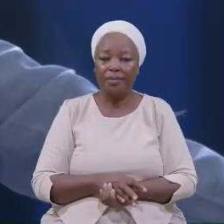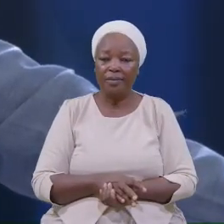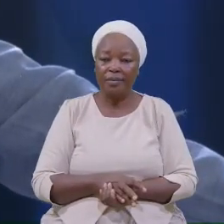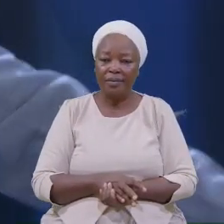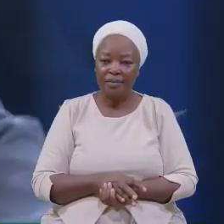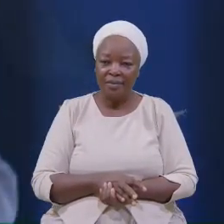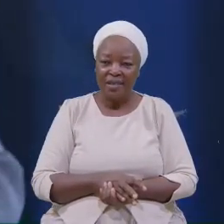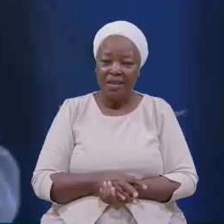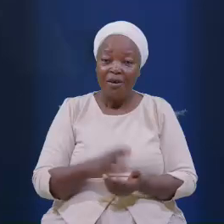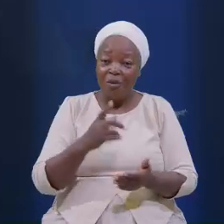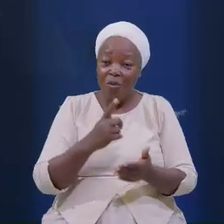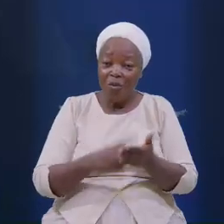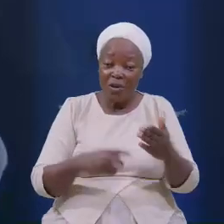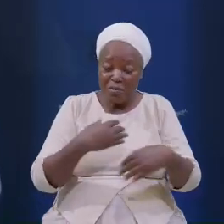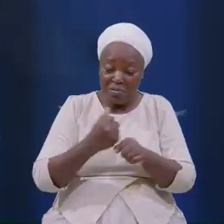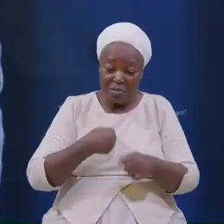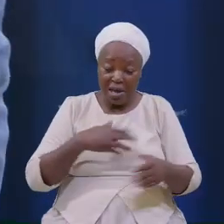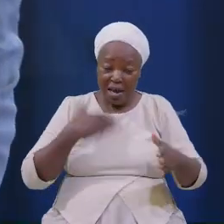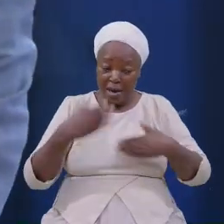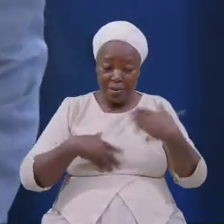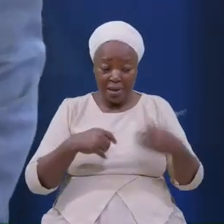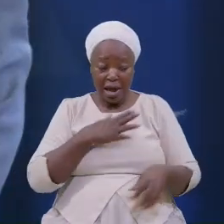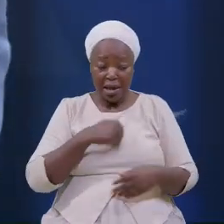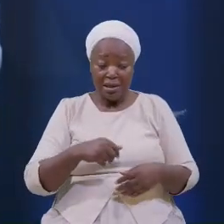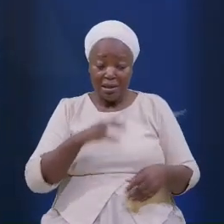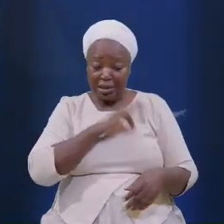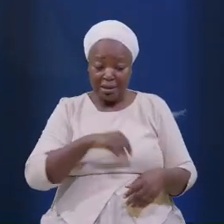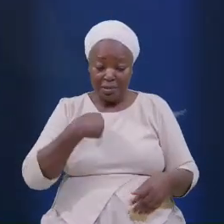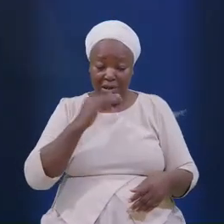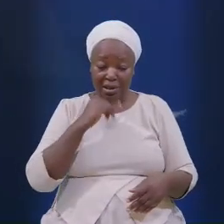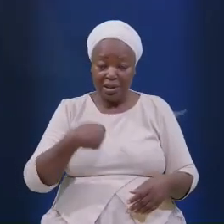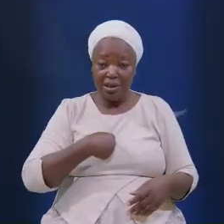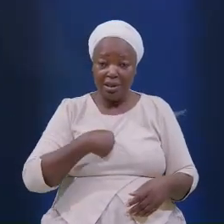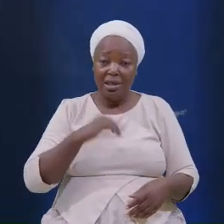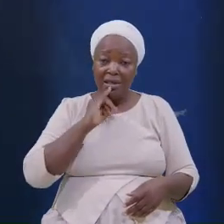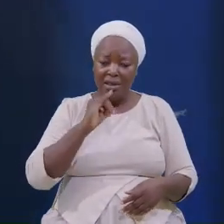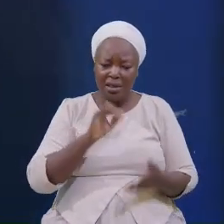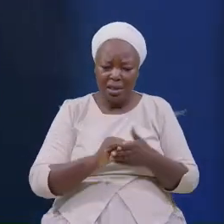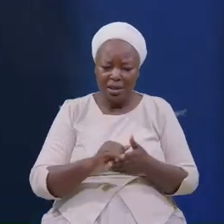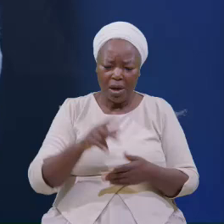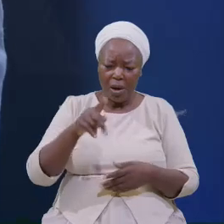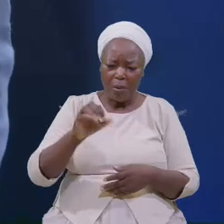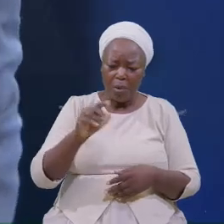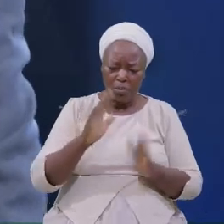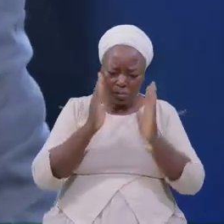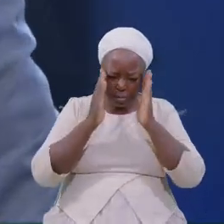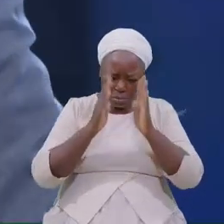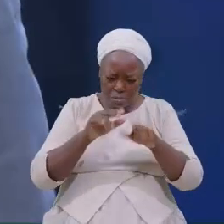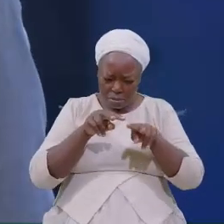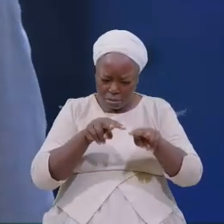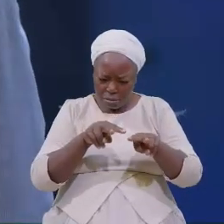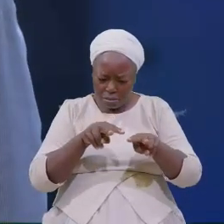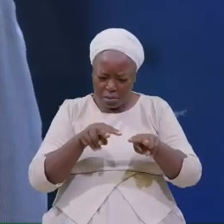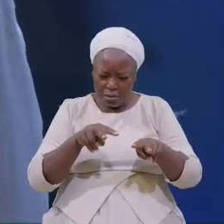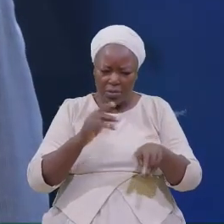What interests me is that Paul, looking at him, knew that he had faith to be